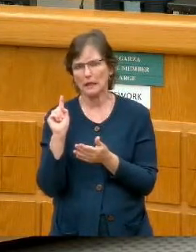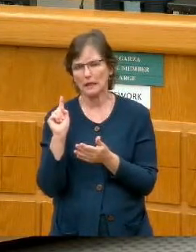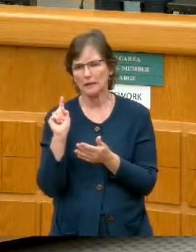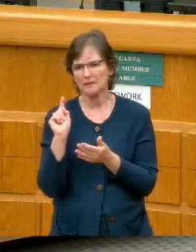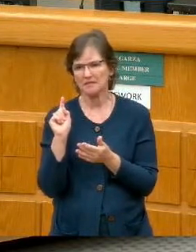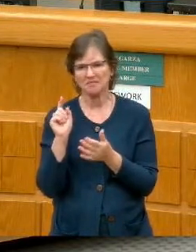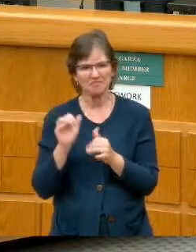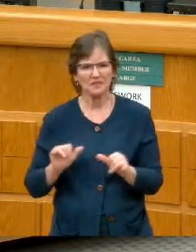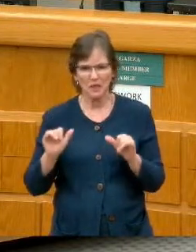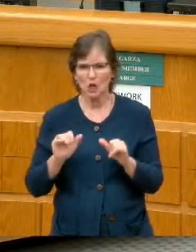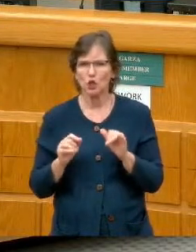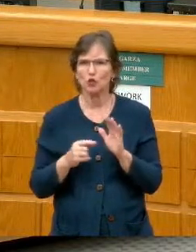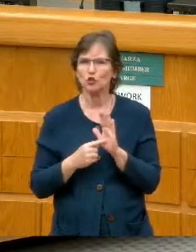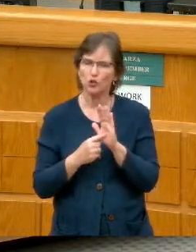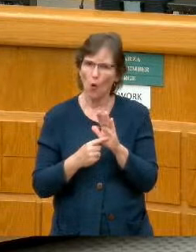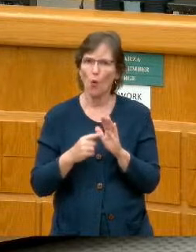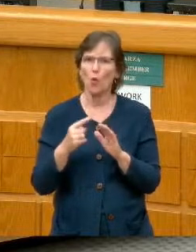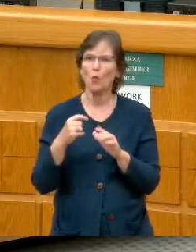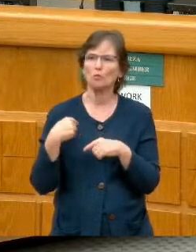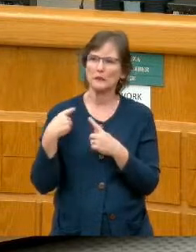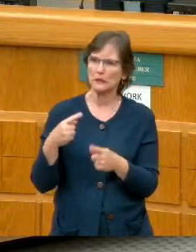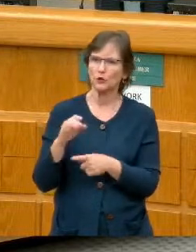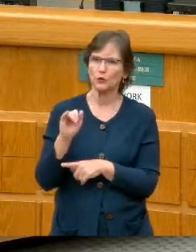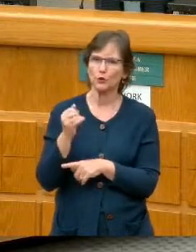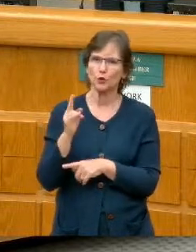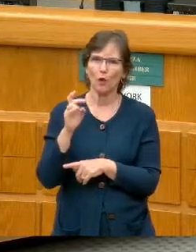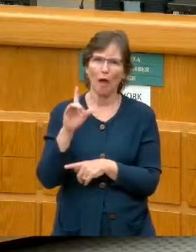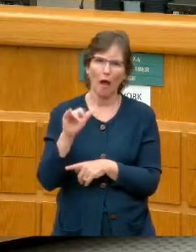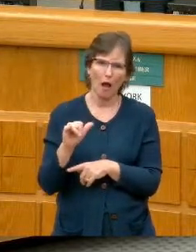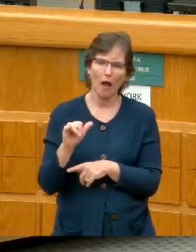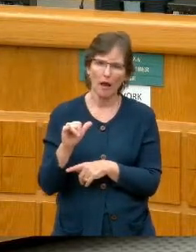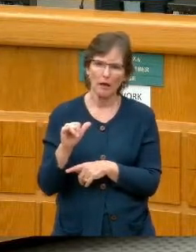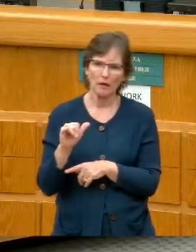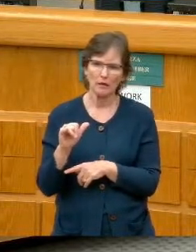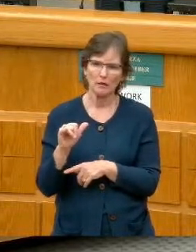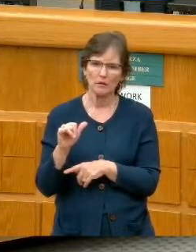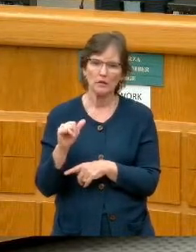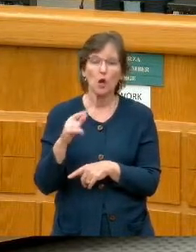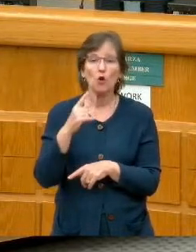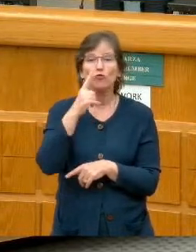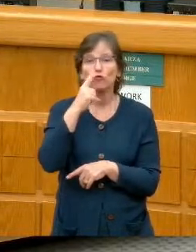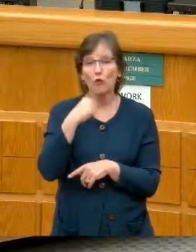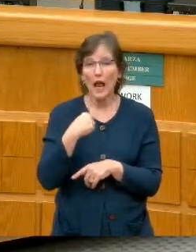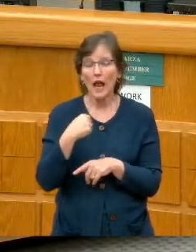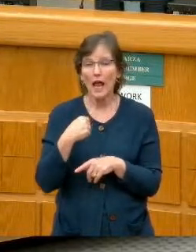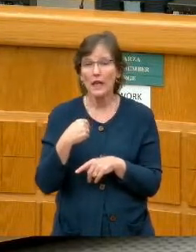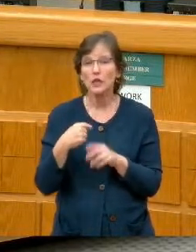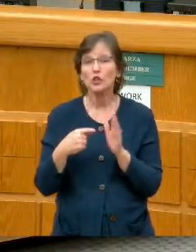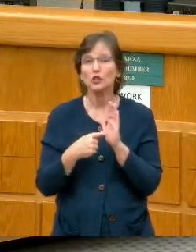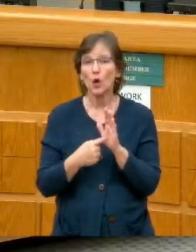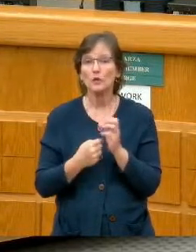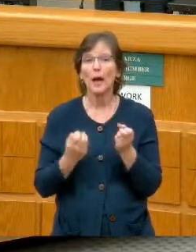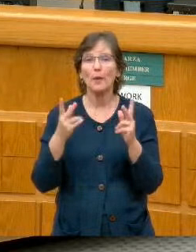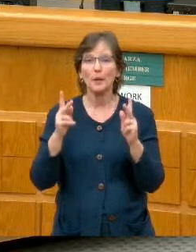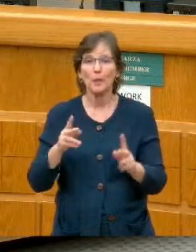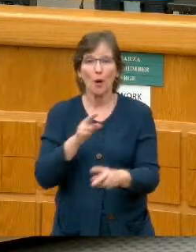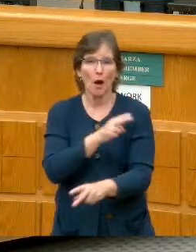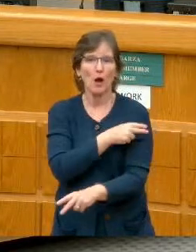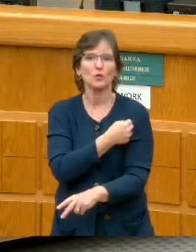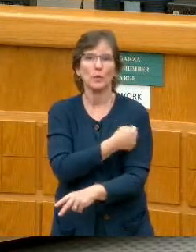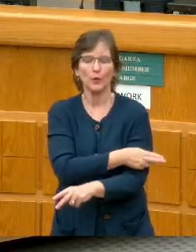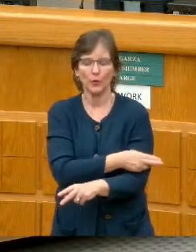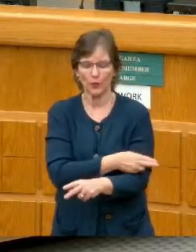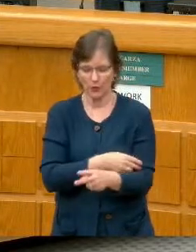since the middle of July. We haven't changed the parameters in it yet. The red points represent the number of people that are in the hospital. The